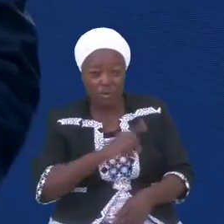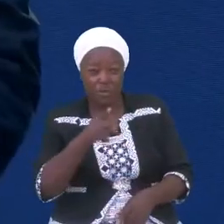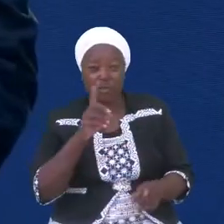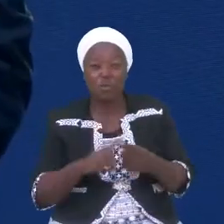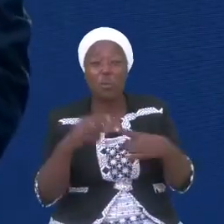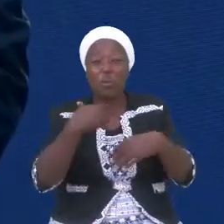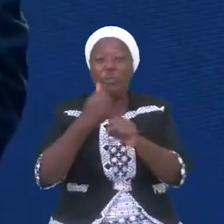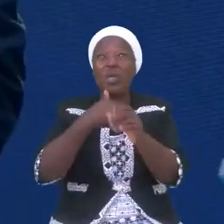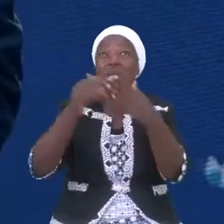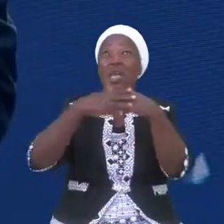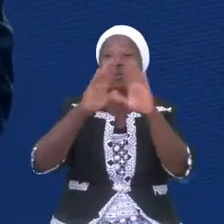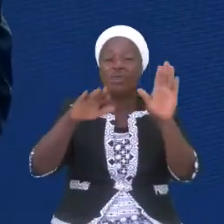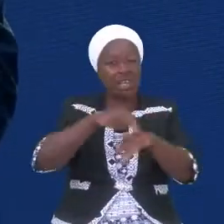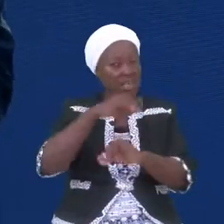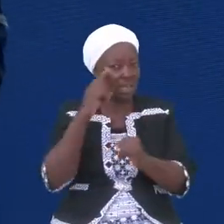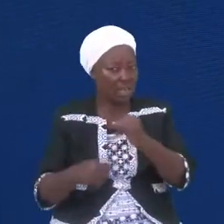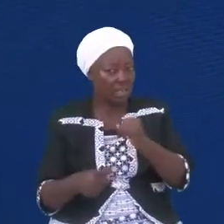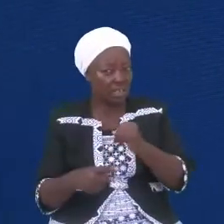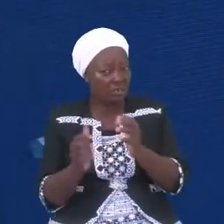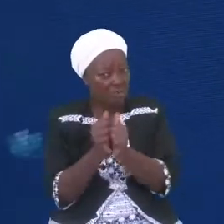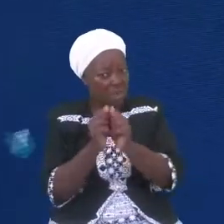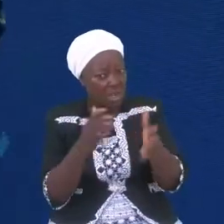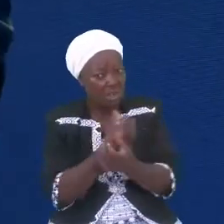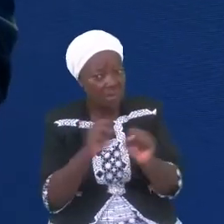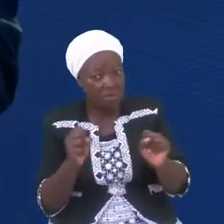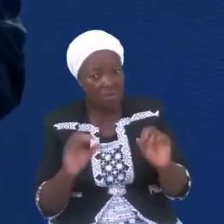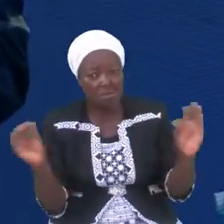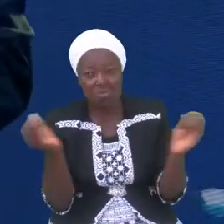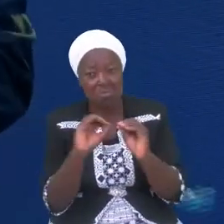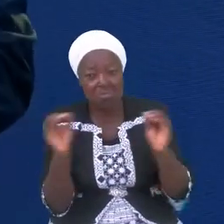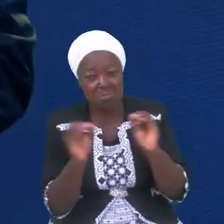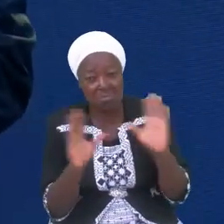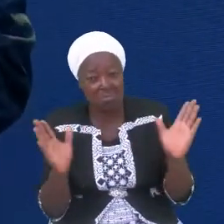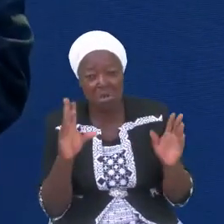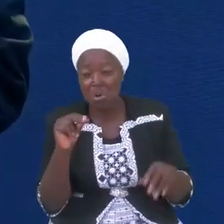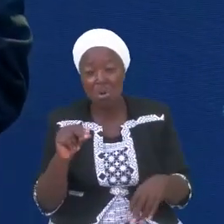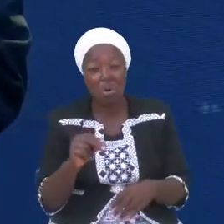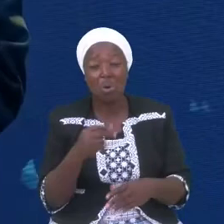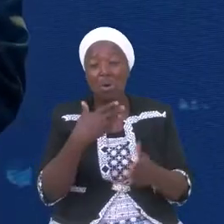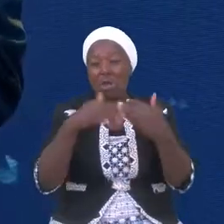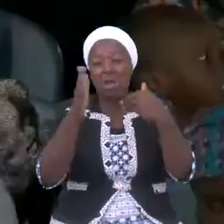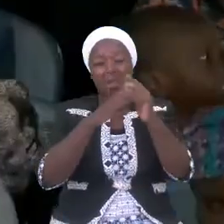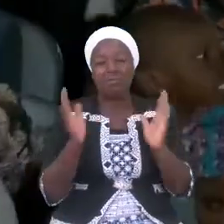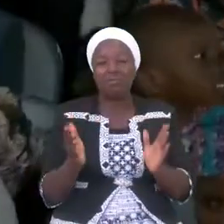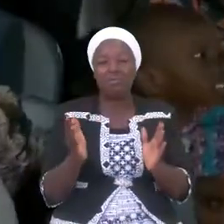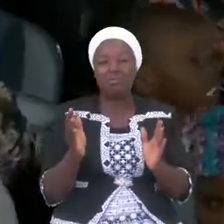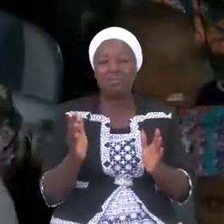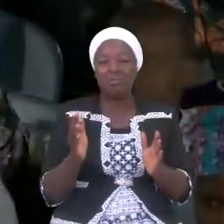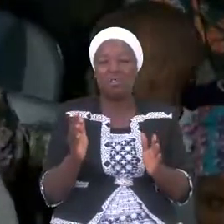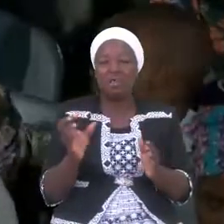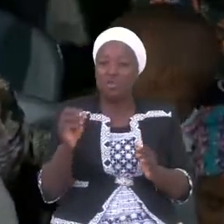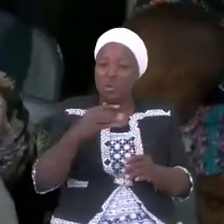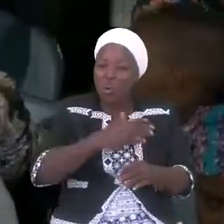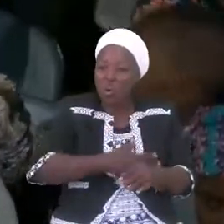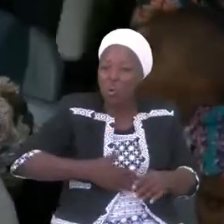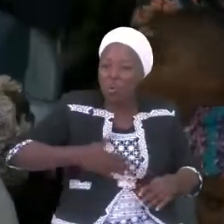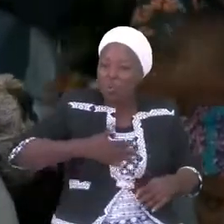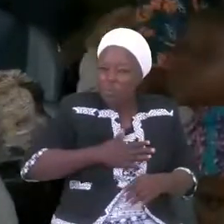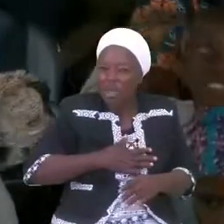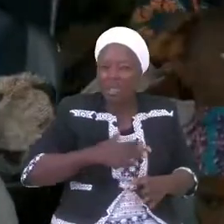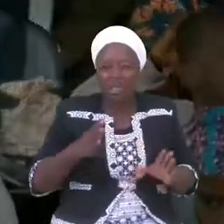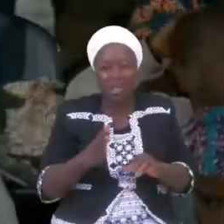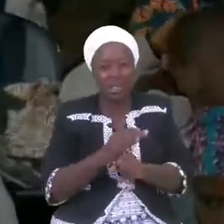The number that you see on your screen now, you get connected through